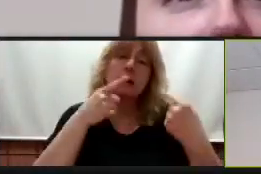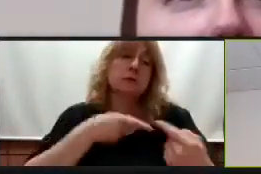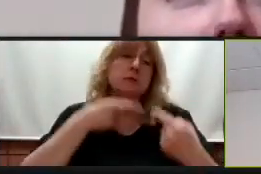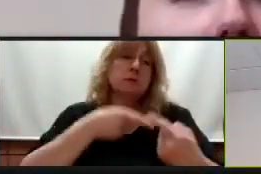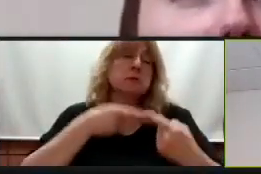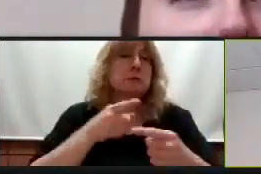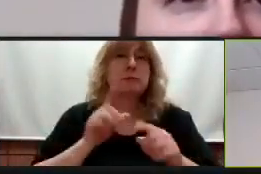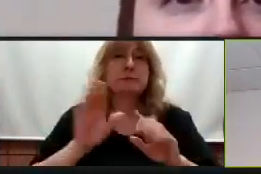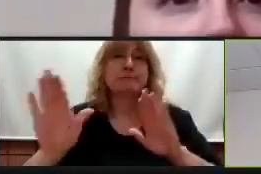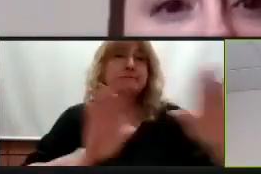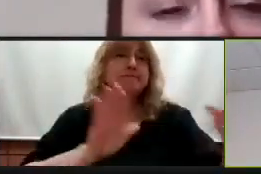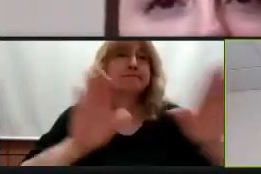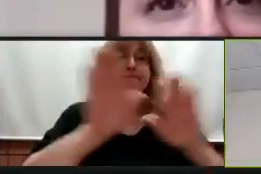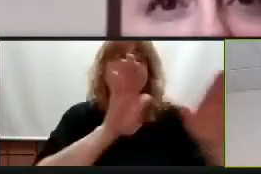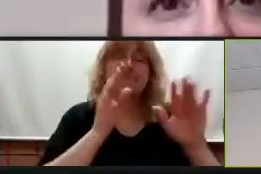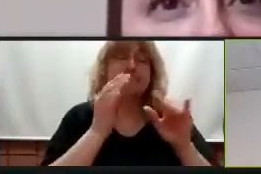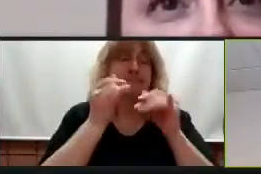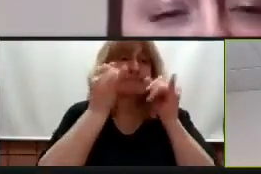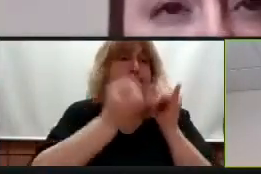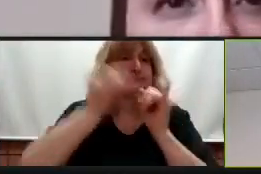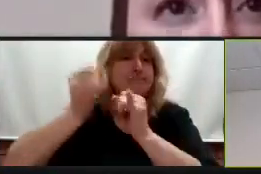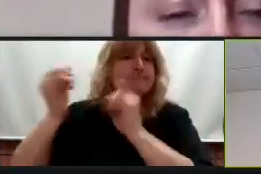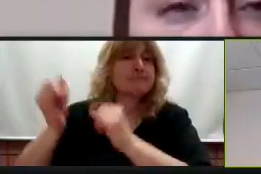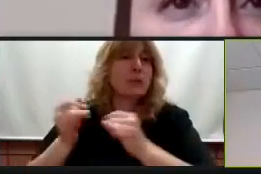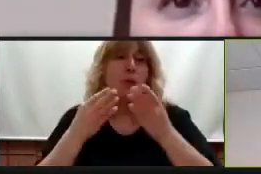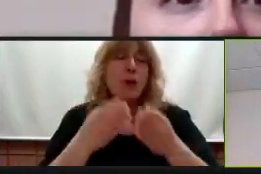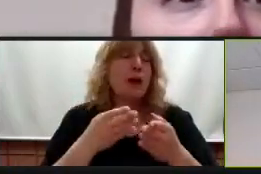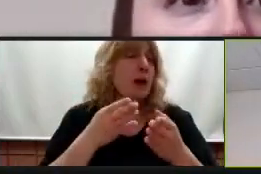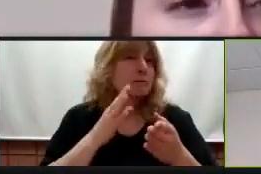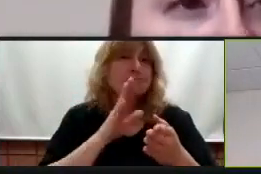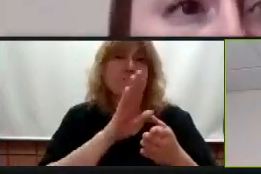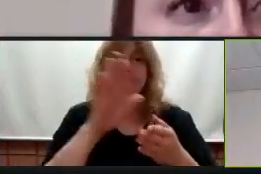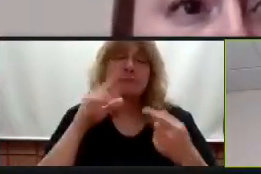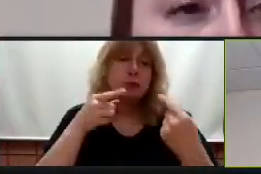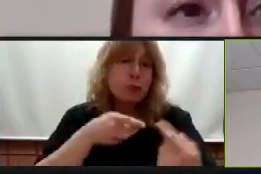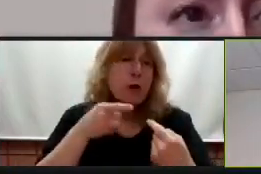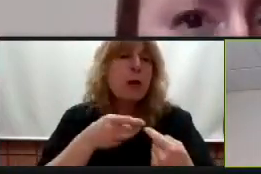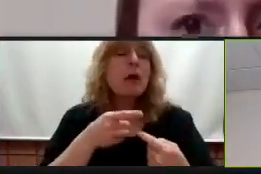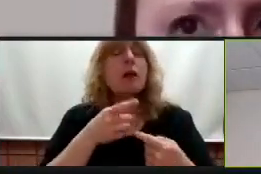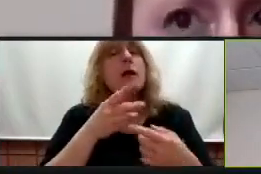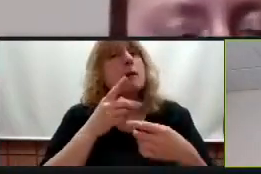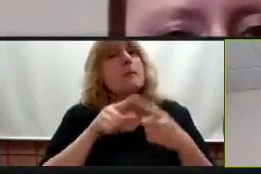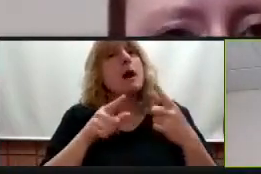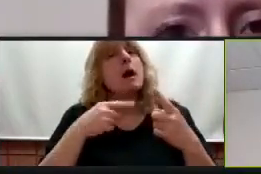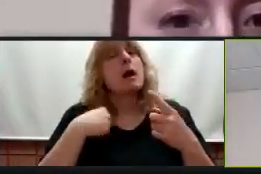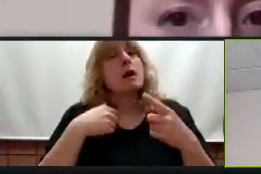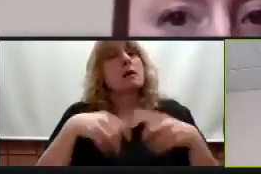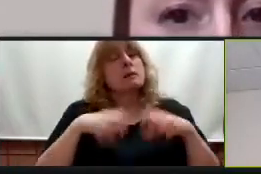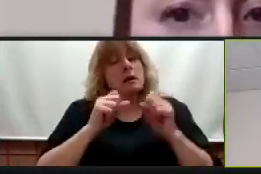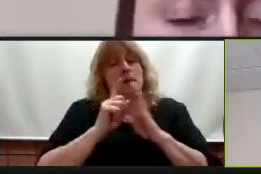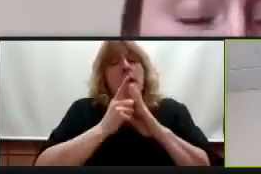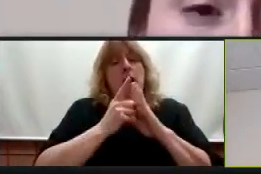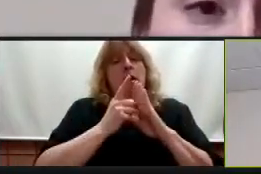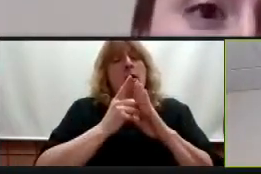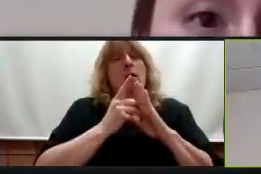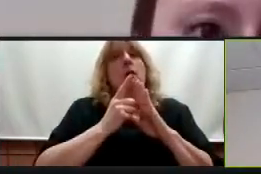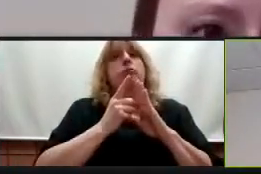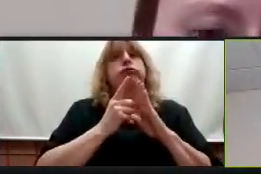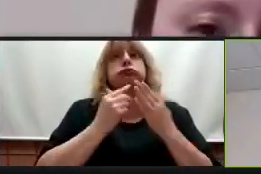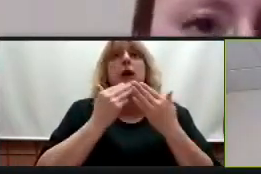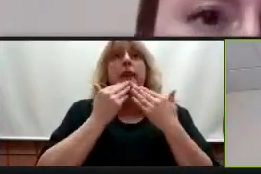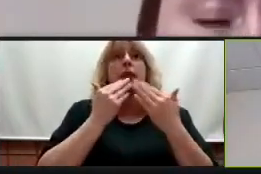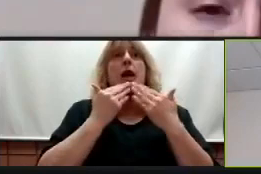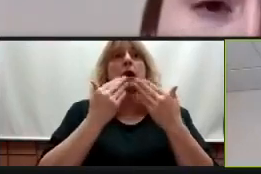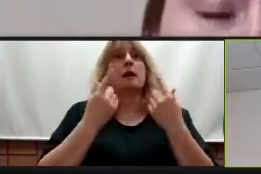just, I think that just taking a moment, being grateful that we've made it to this point, and we're not done